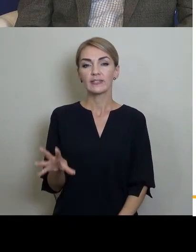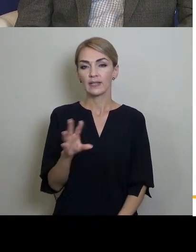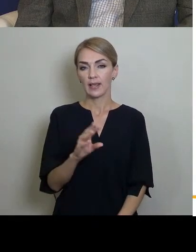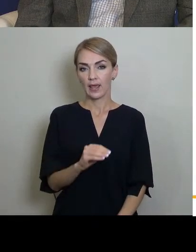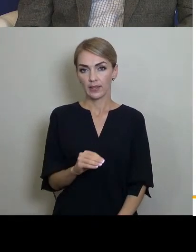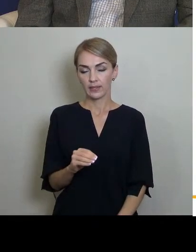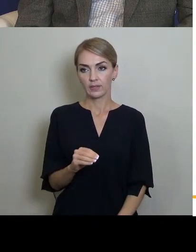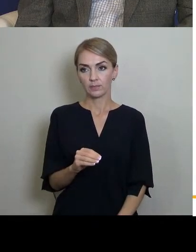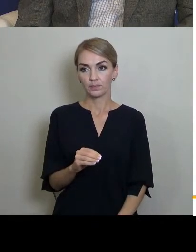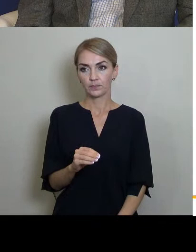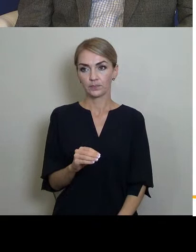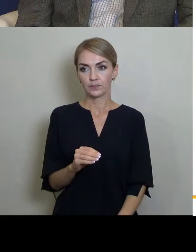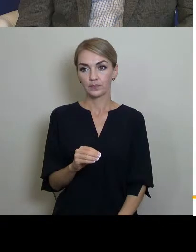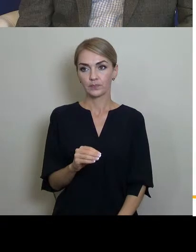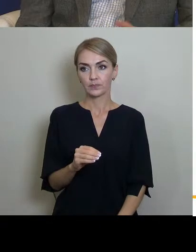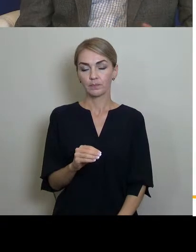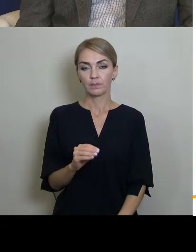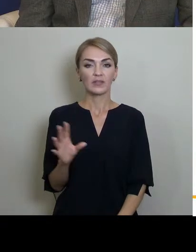the